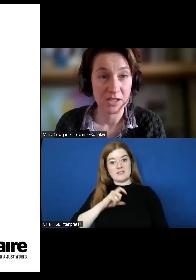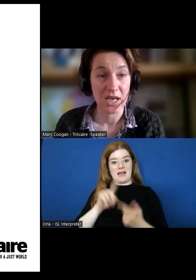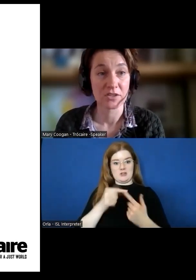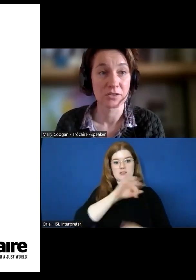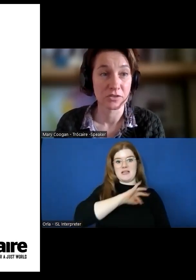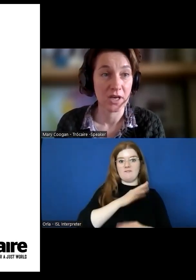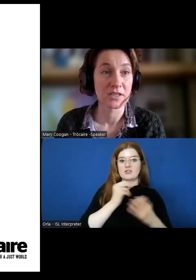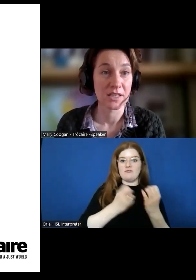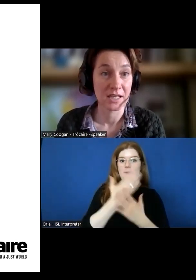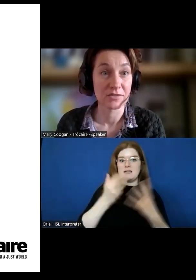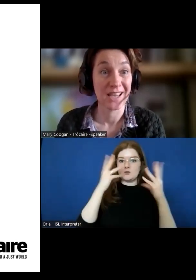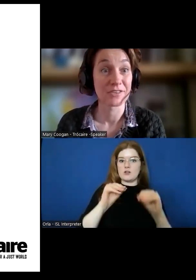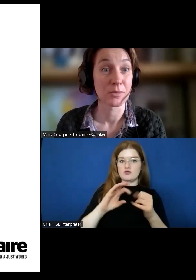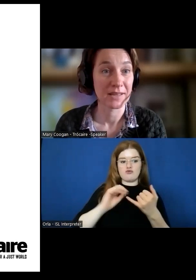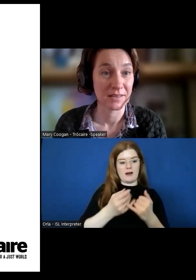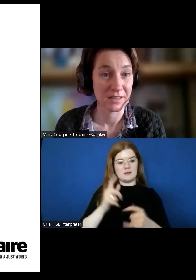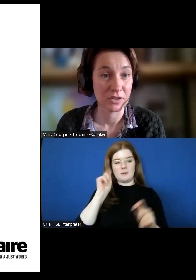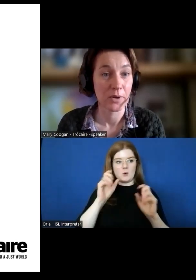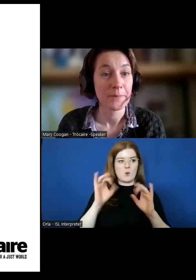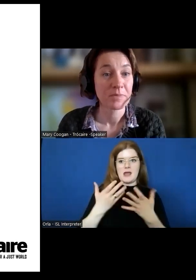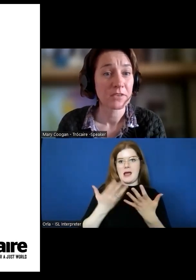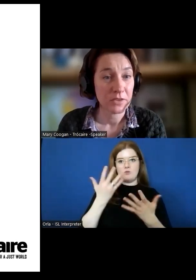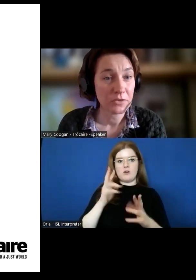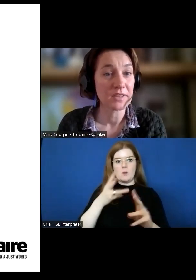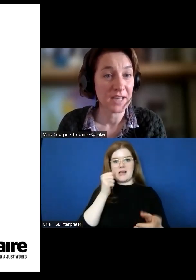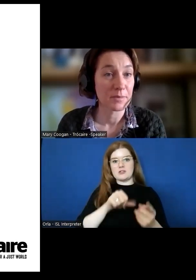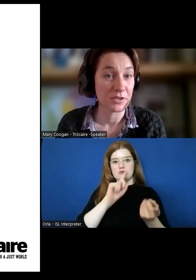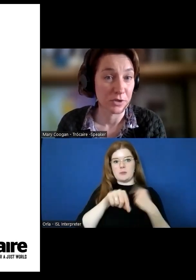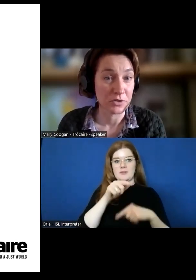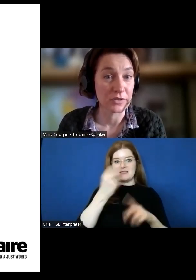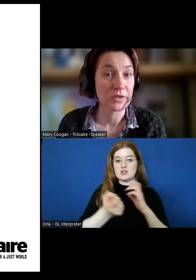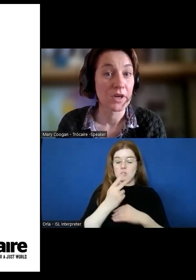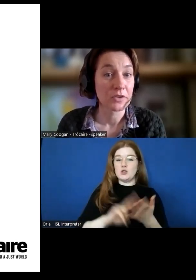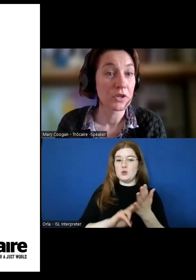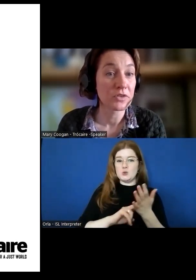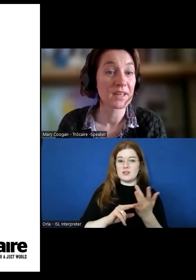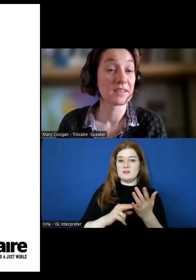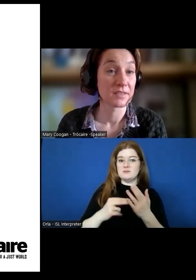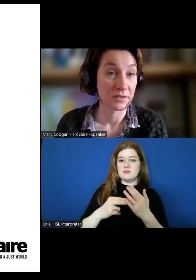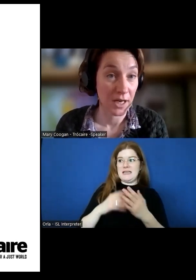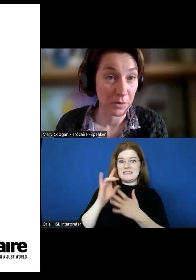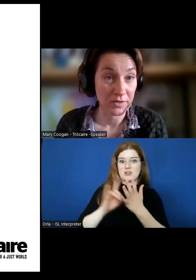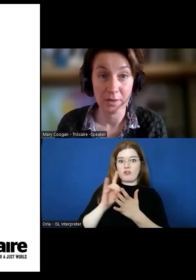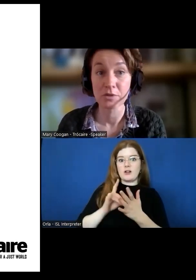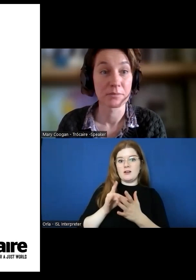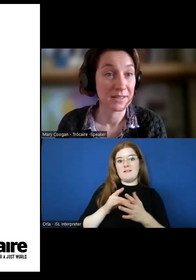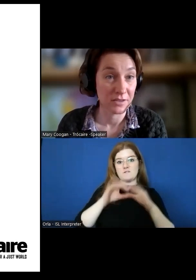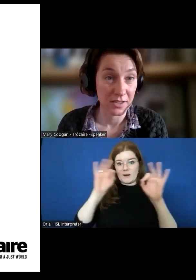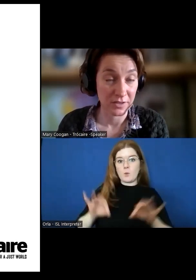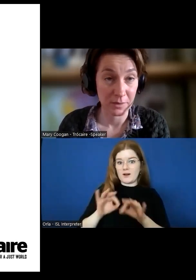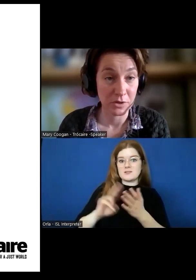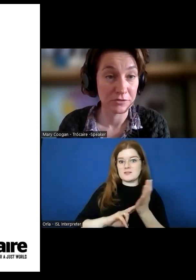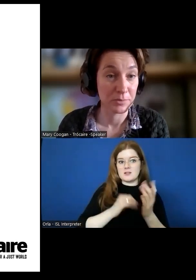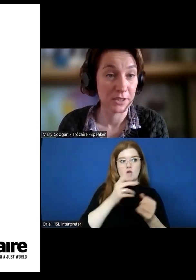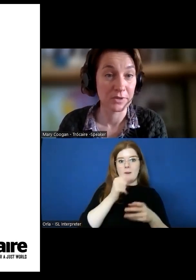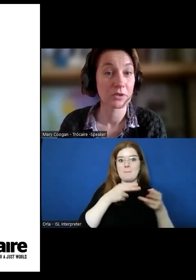development educators and trying to identify how to come at this issue, it's using established approaches. So using existing frameworks that were on